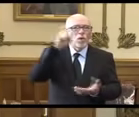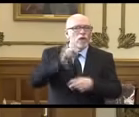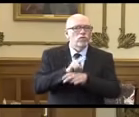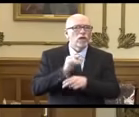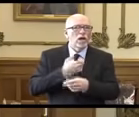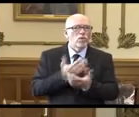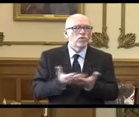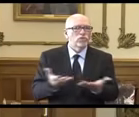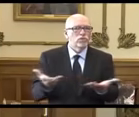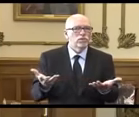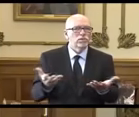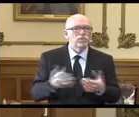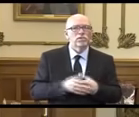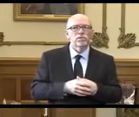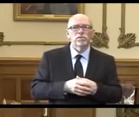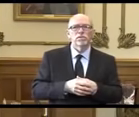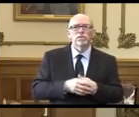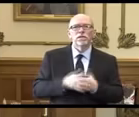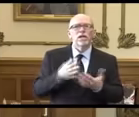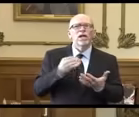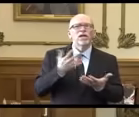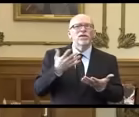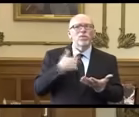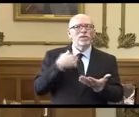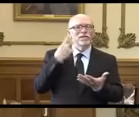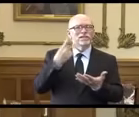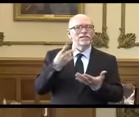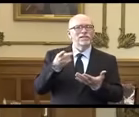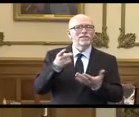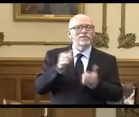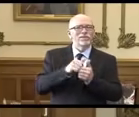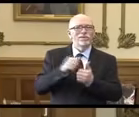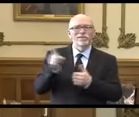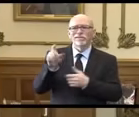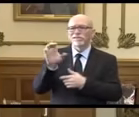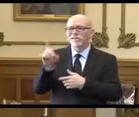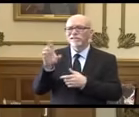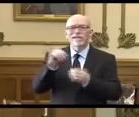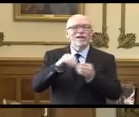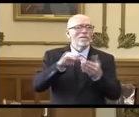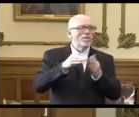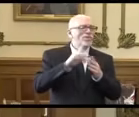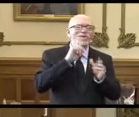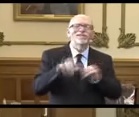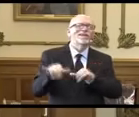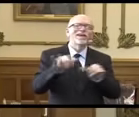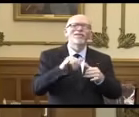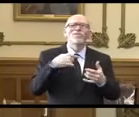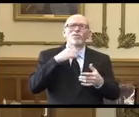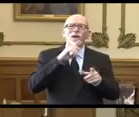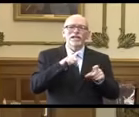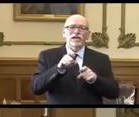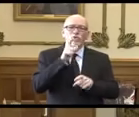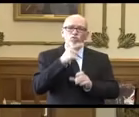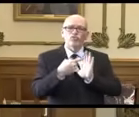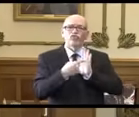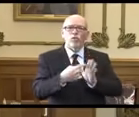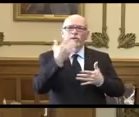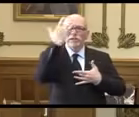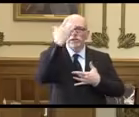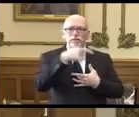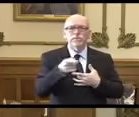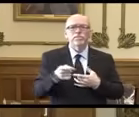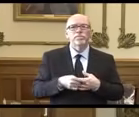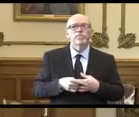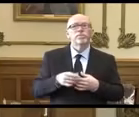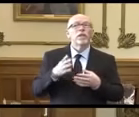resources. And we you know, see that within DOC, just like in the community. We're gonna test those who have symptoms. To be